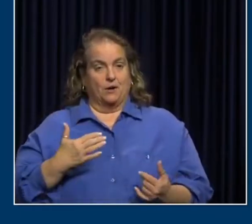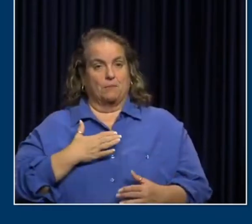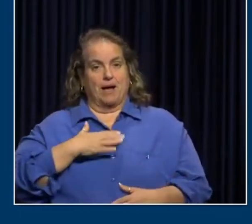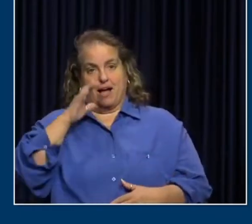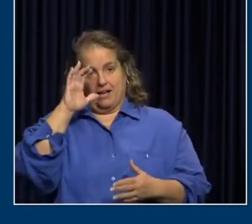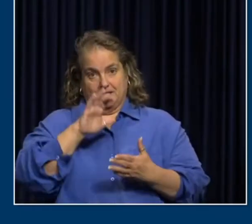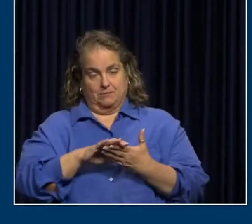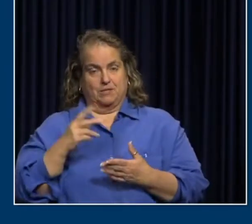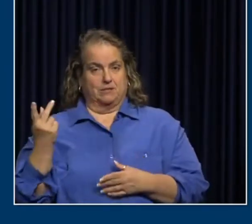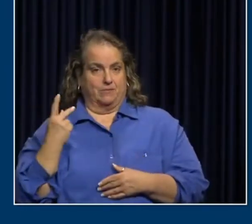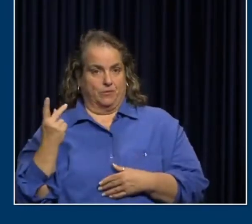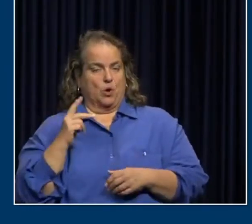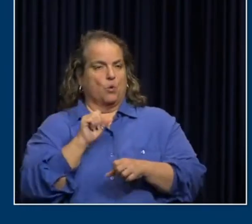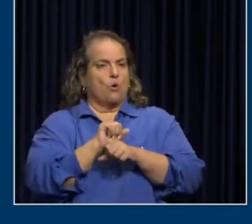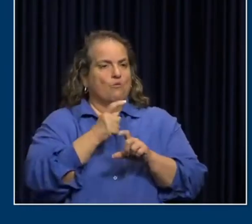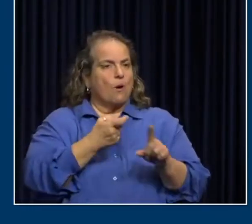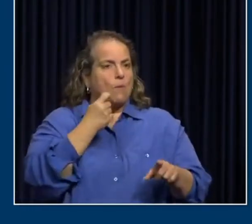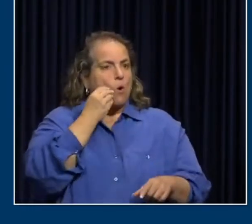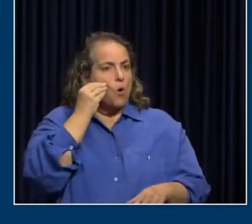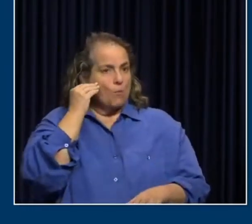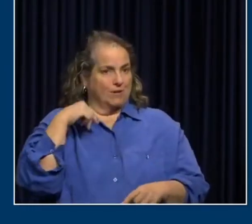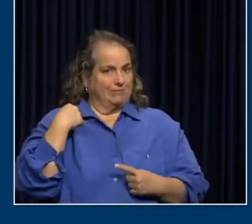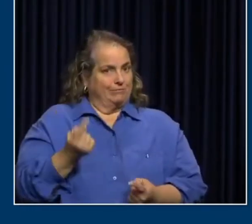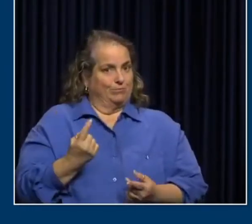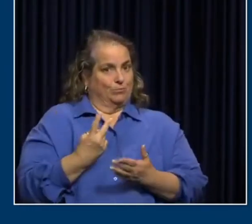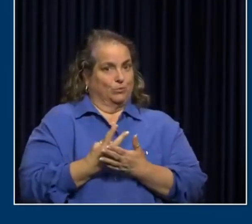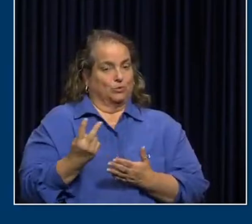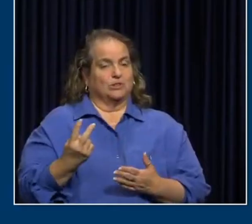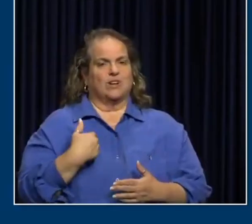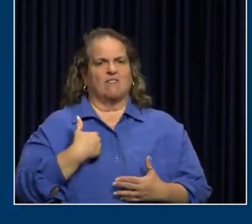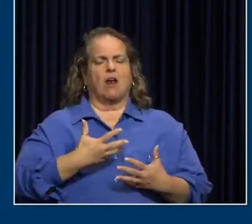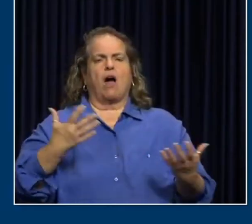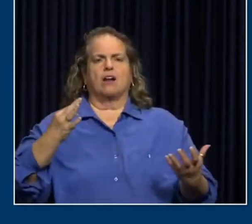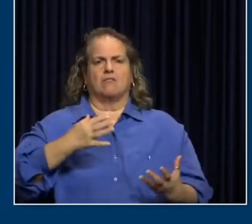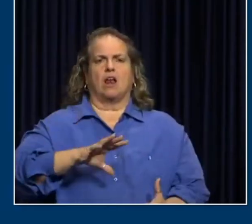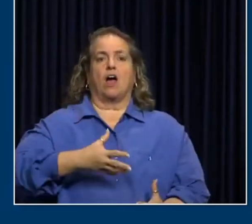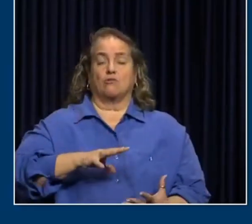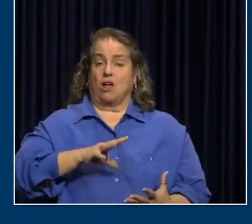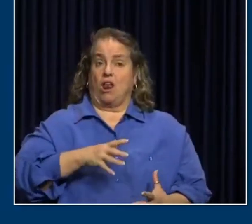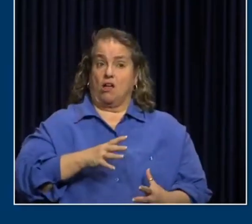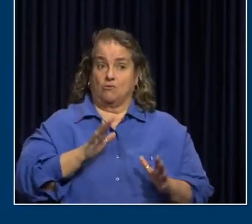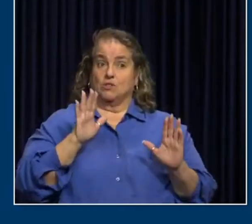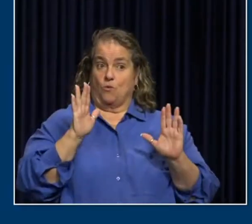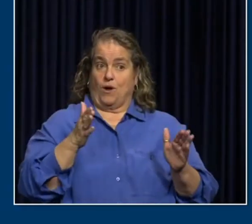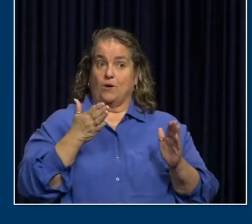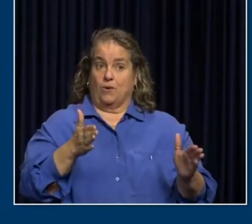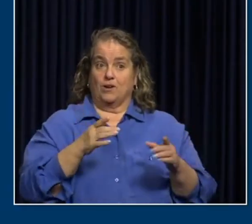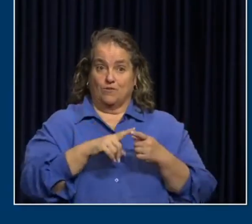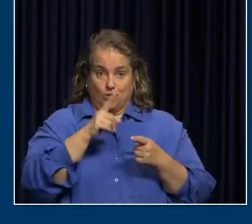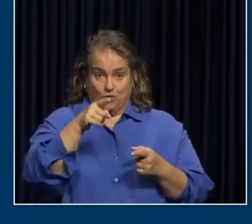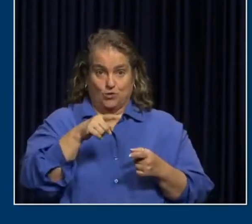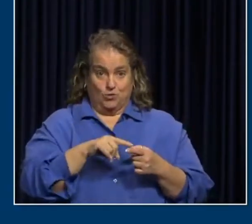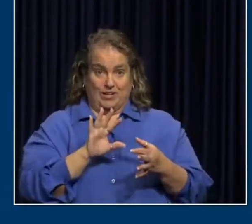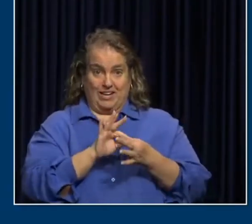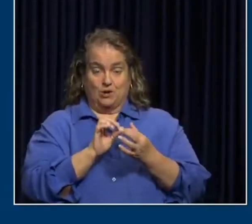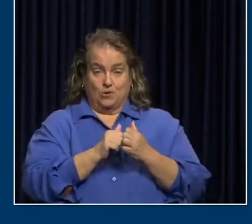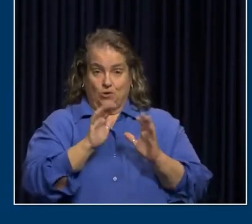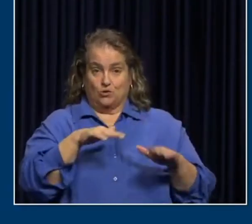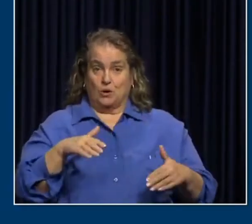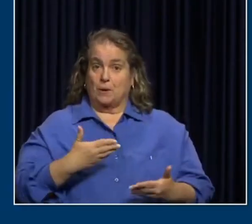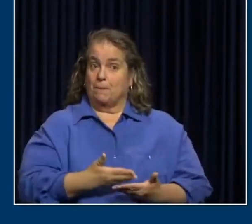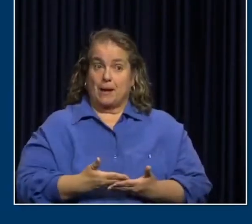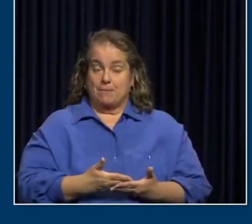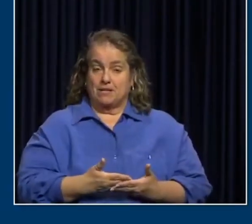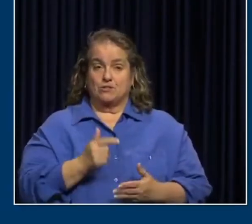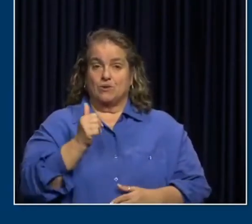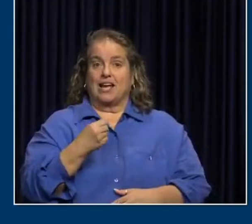working from home the last couple of weeks. We have a lot of laundry, and so laundry is a great way for you to connect with your children. For babies, you can hand them